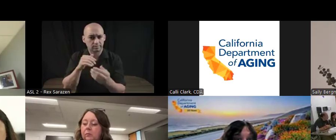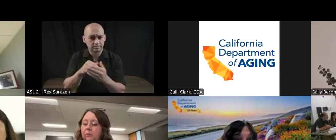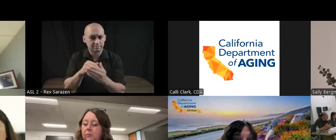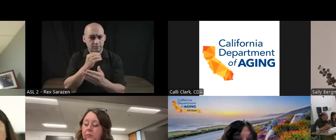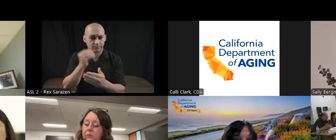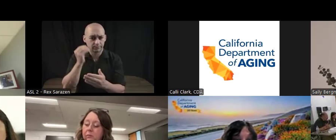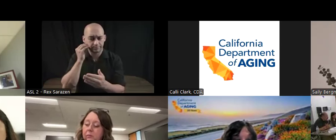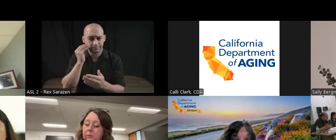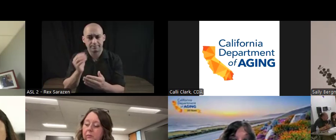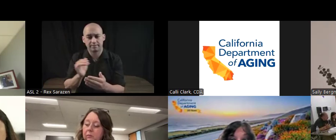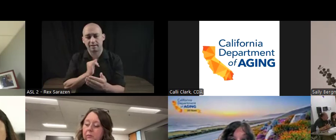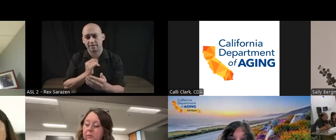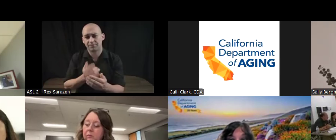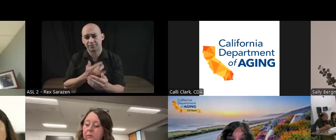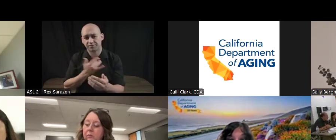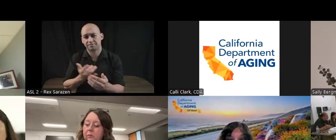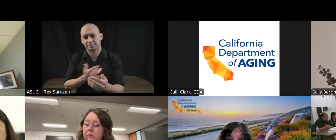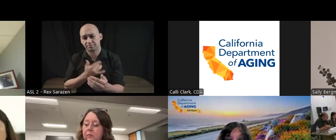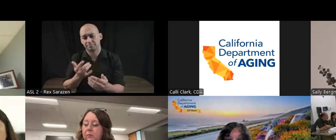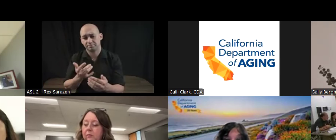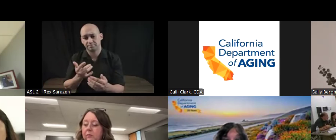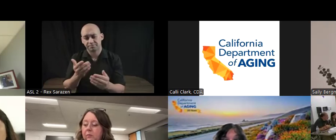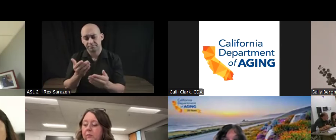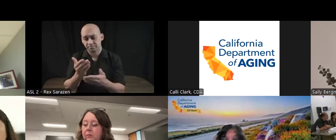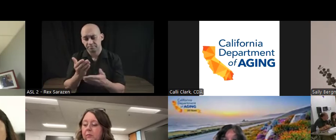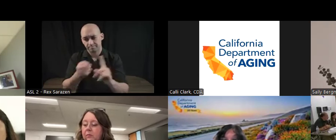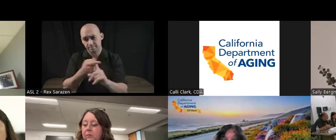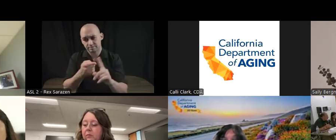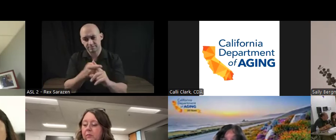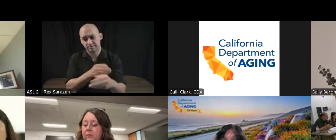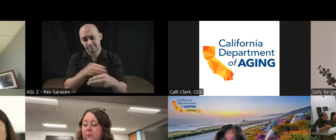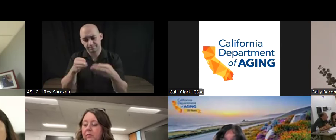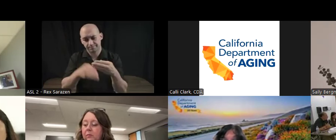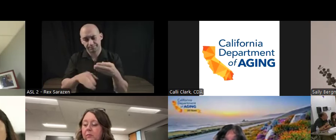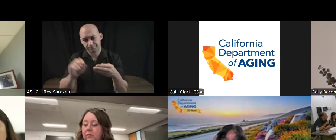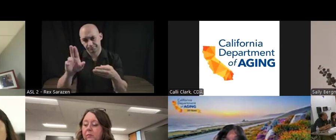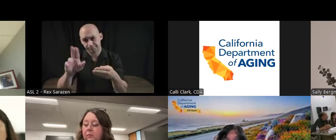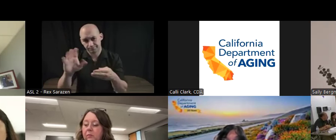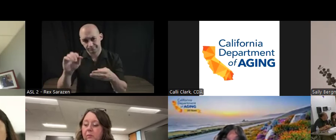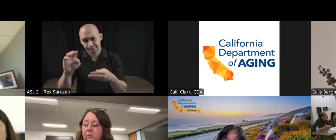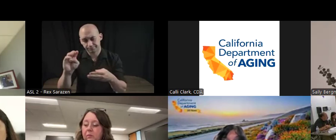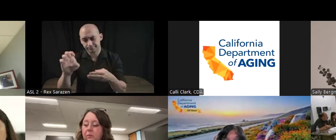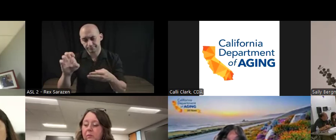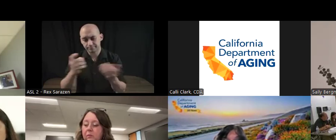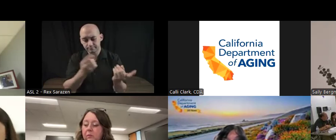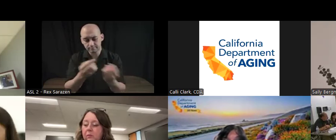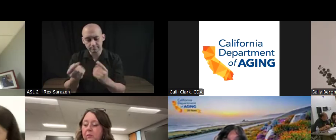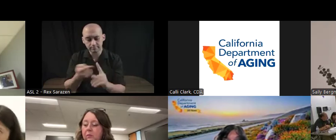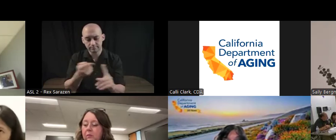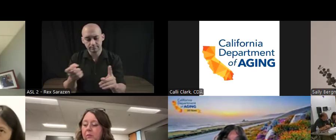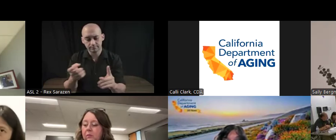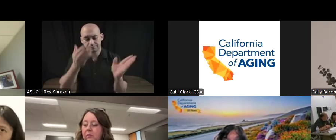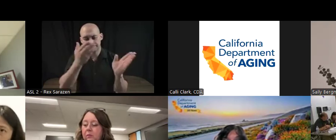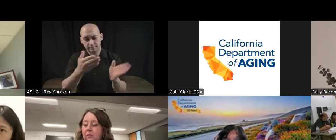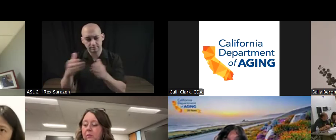and I feel that there is some positive outcomes applying some of these strategies